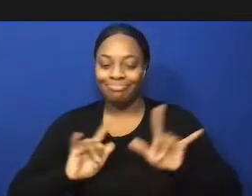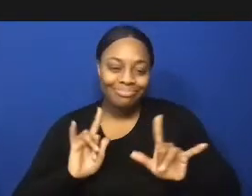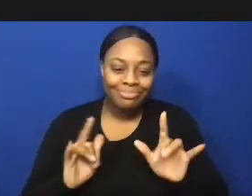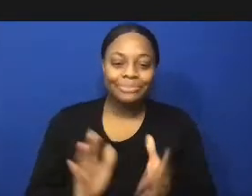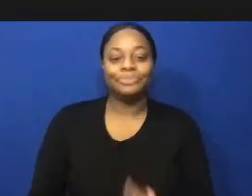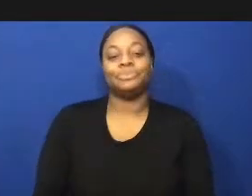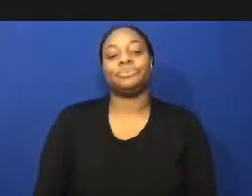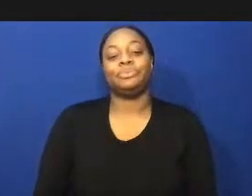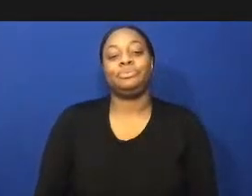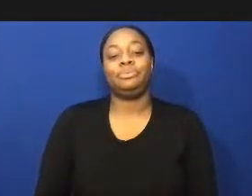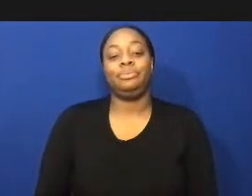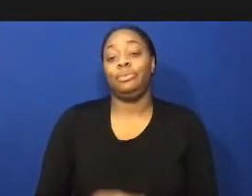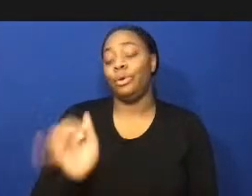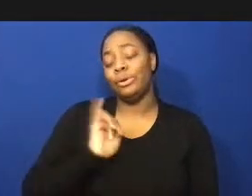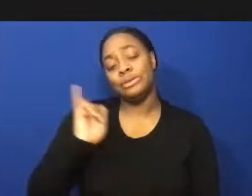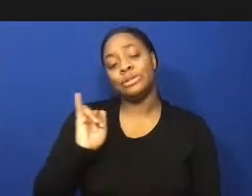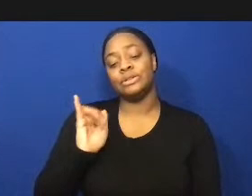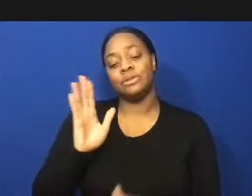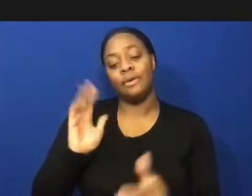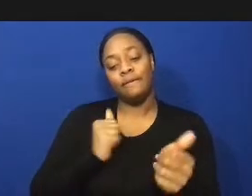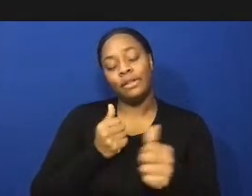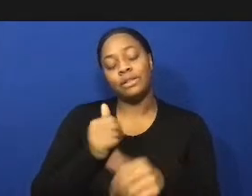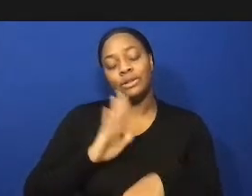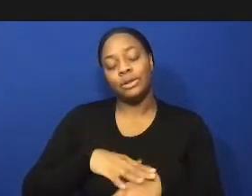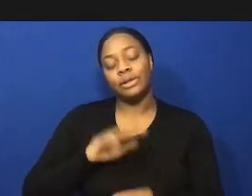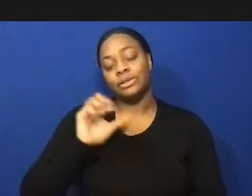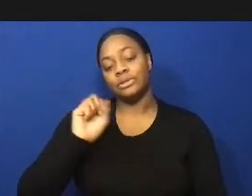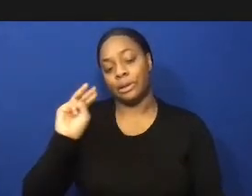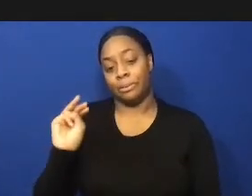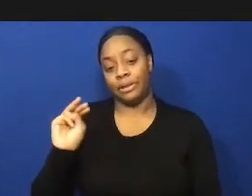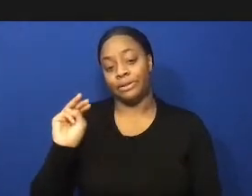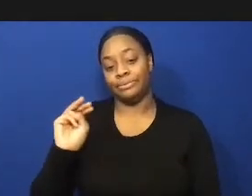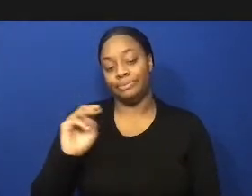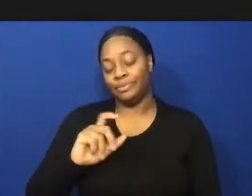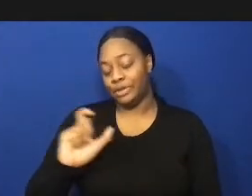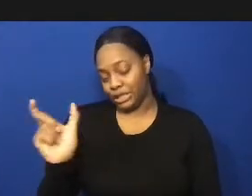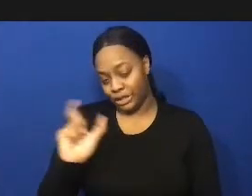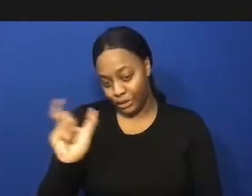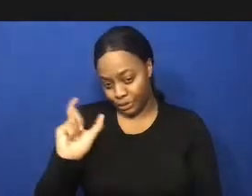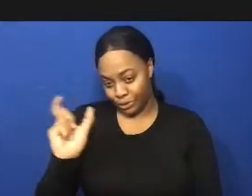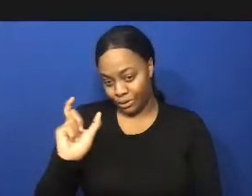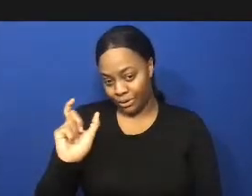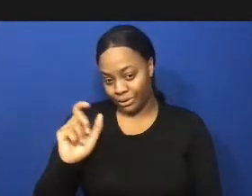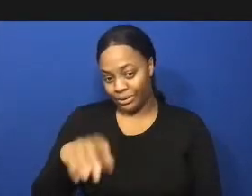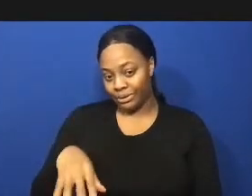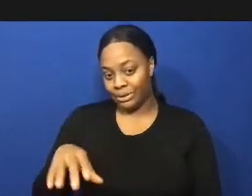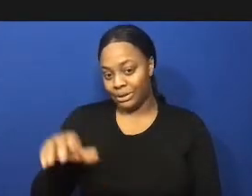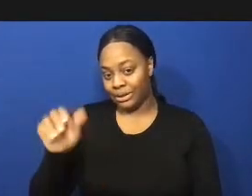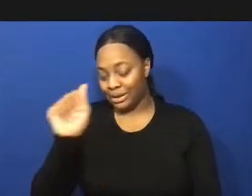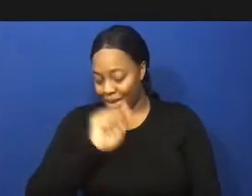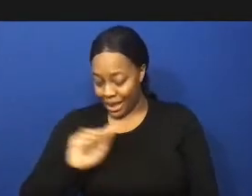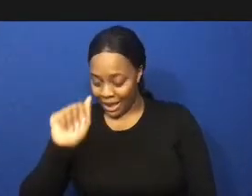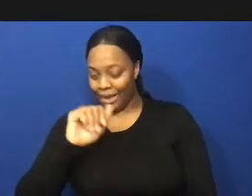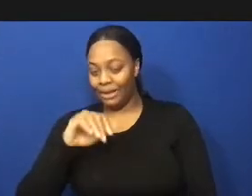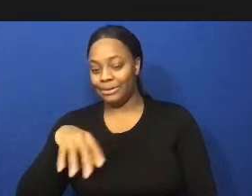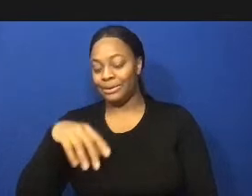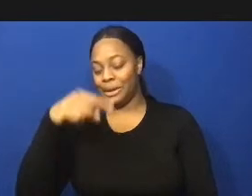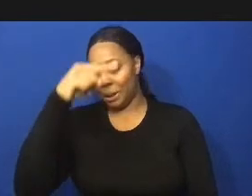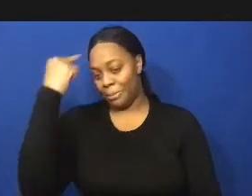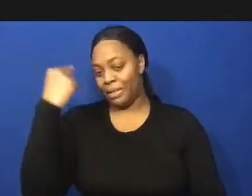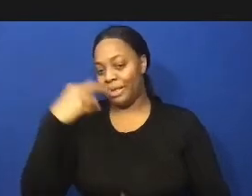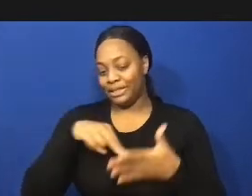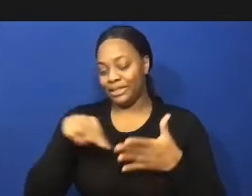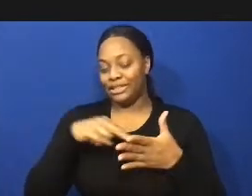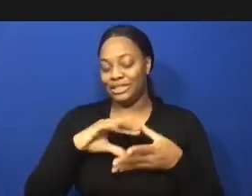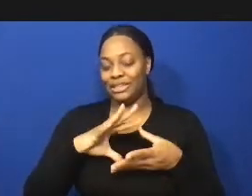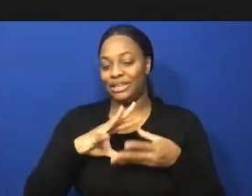Also, please follow us on our social media. Our Instagram is at Black Dance Stories.